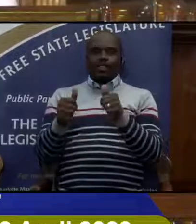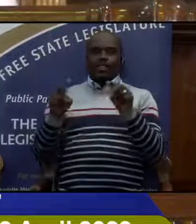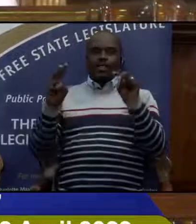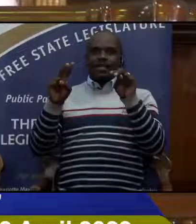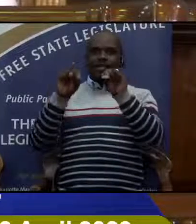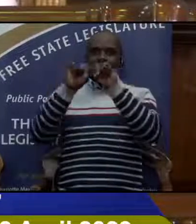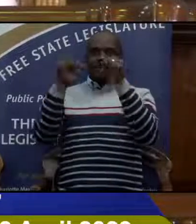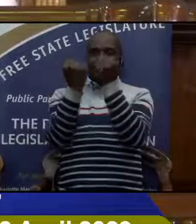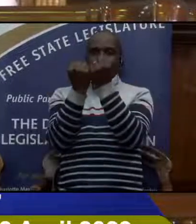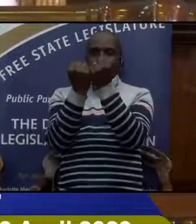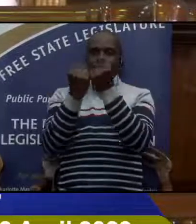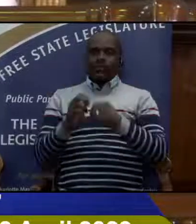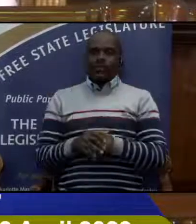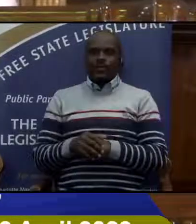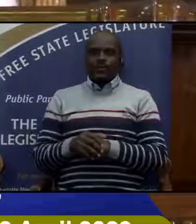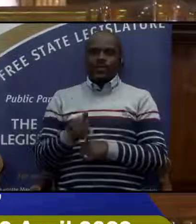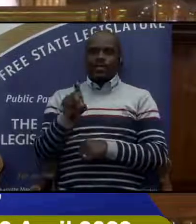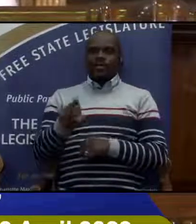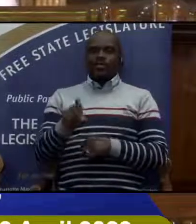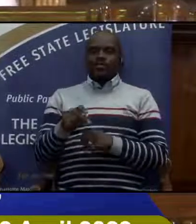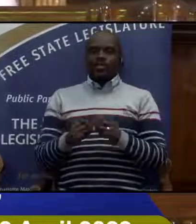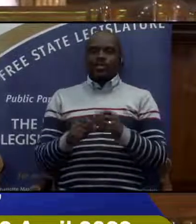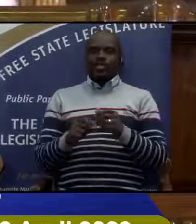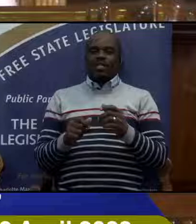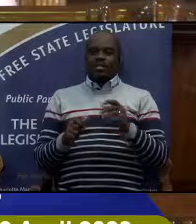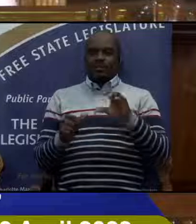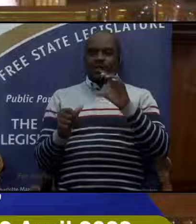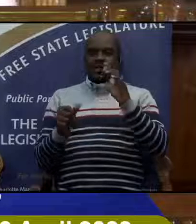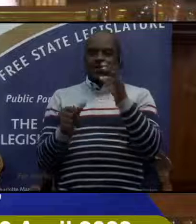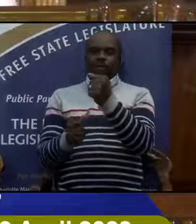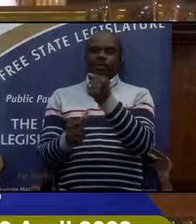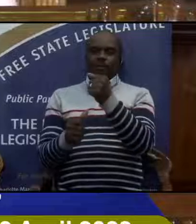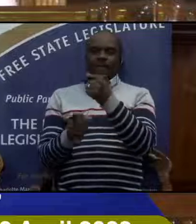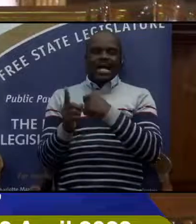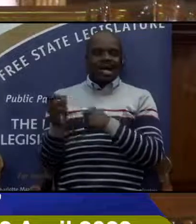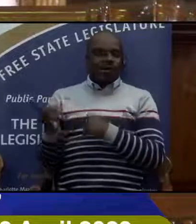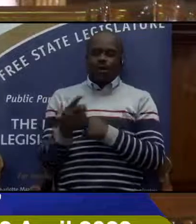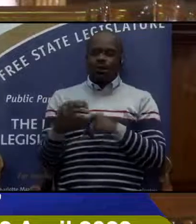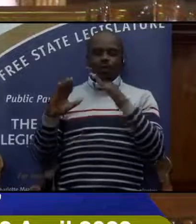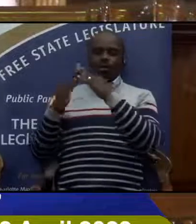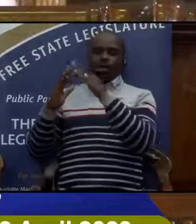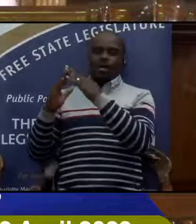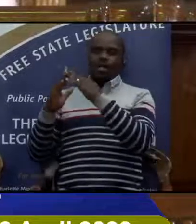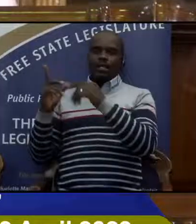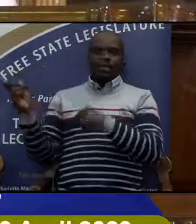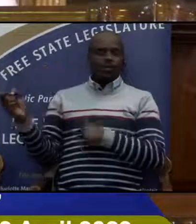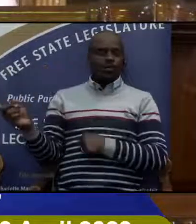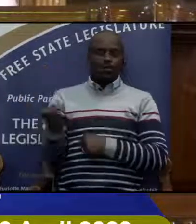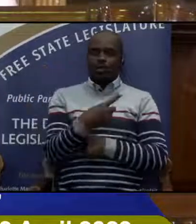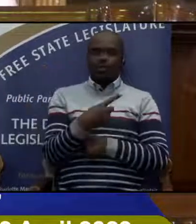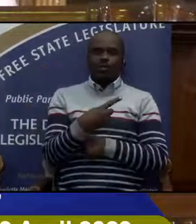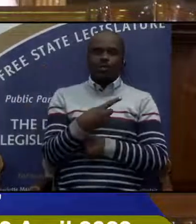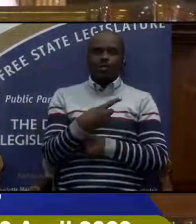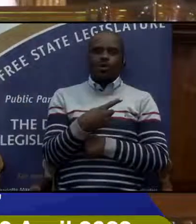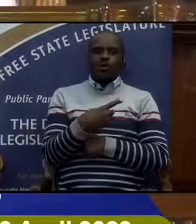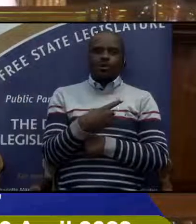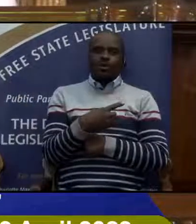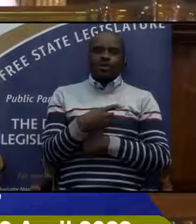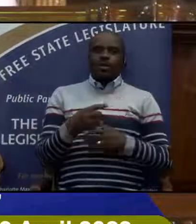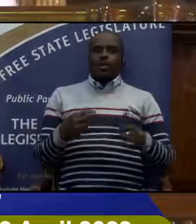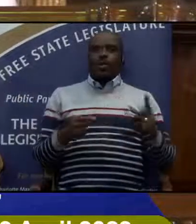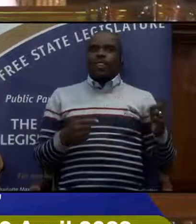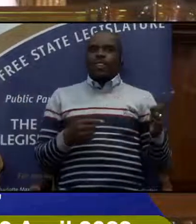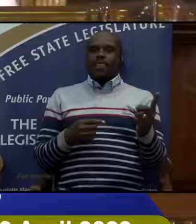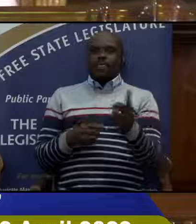must find common ground between all their citizens and bring people together, ensuring that no